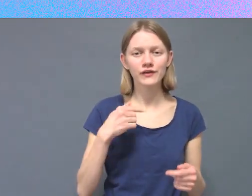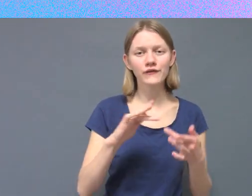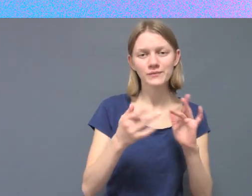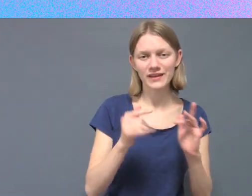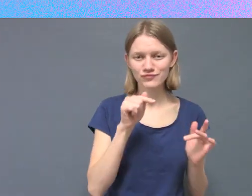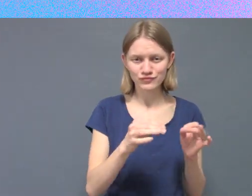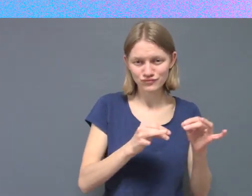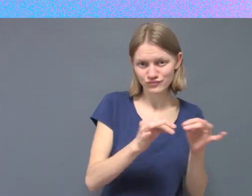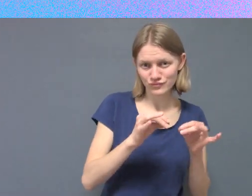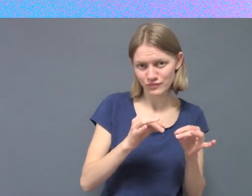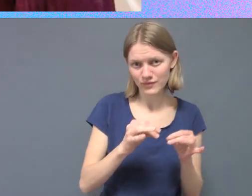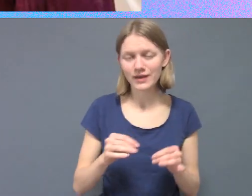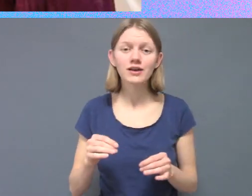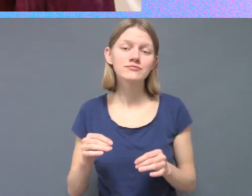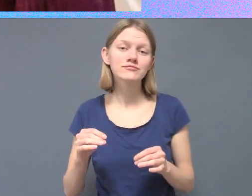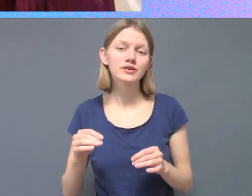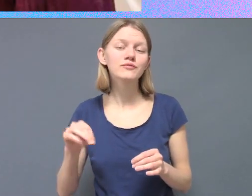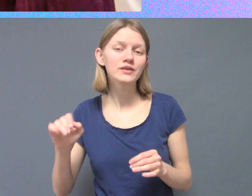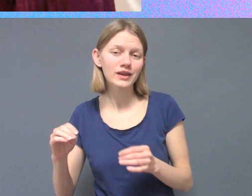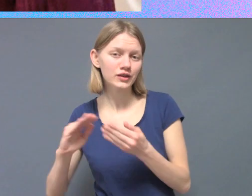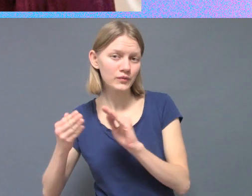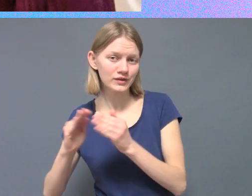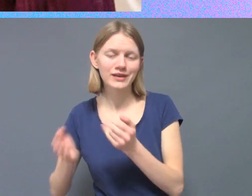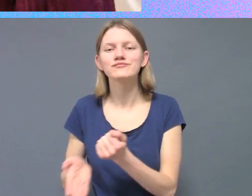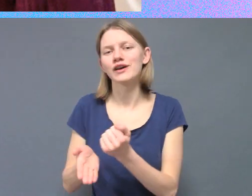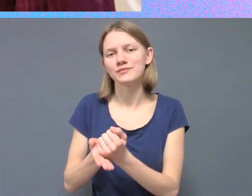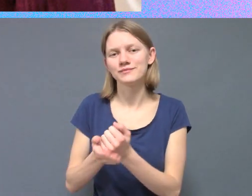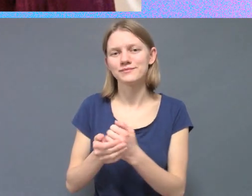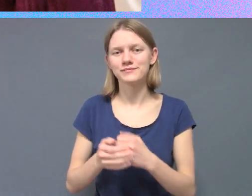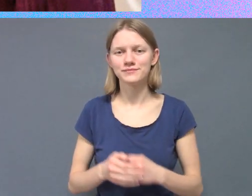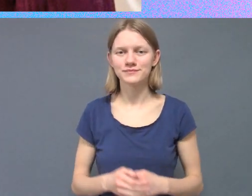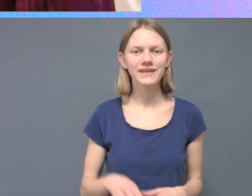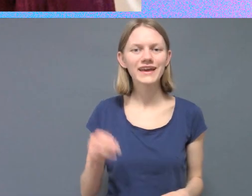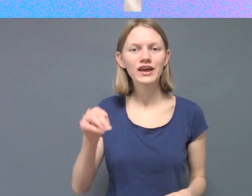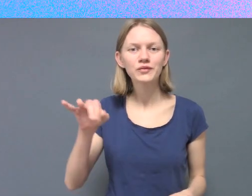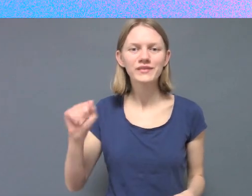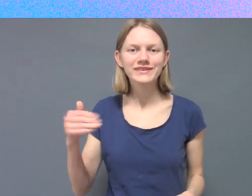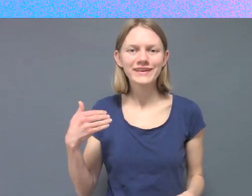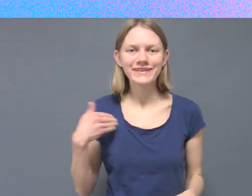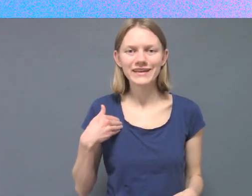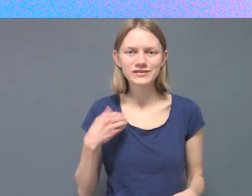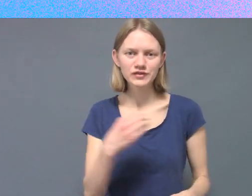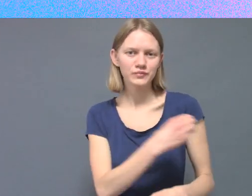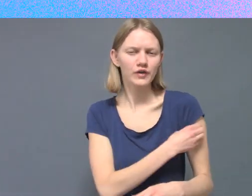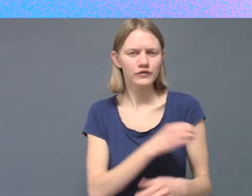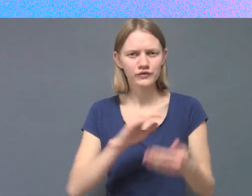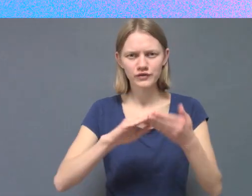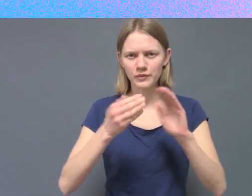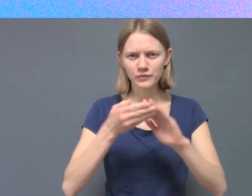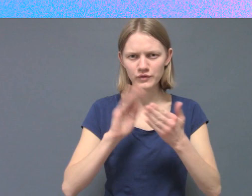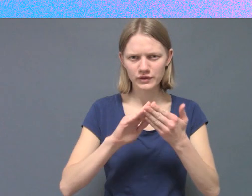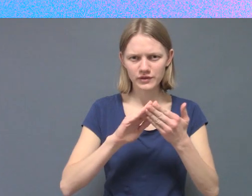less computational power to check, every user can do it using just their mobile phone. Mina Node is easy to